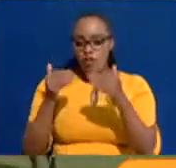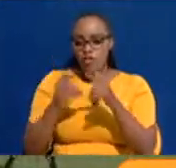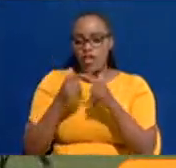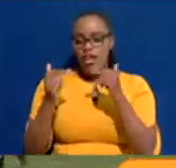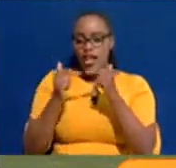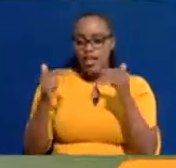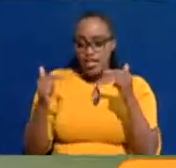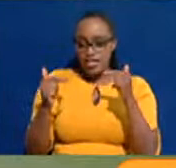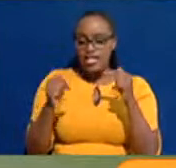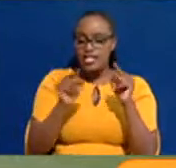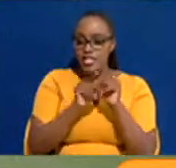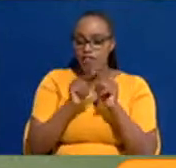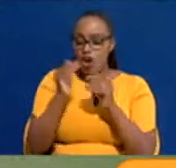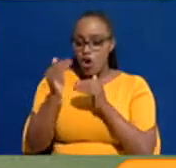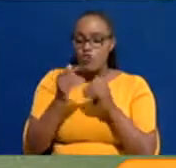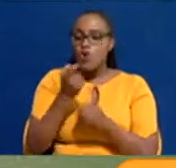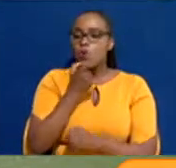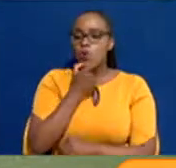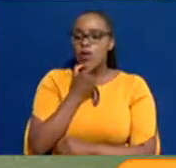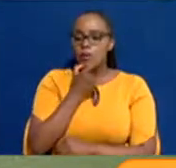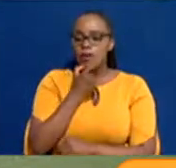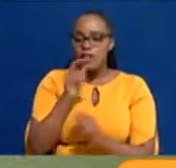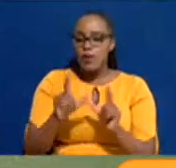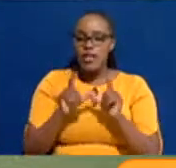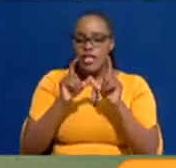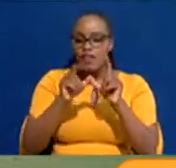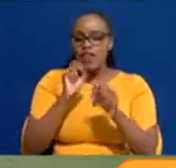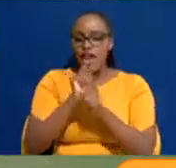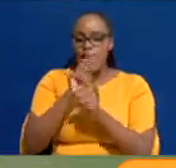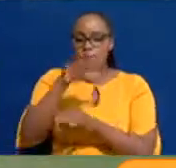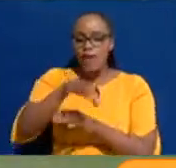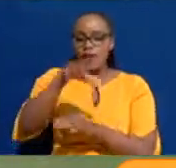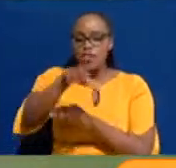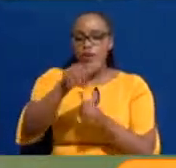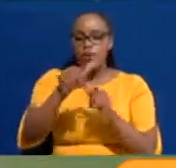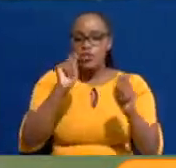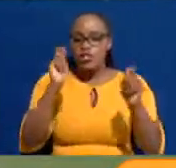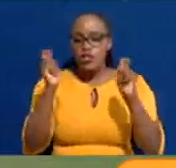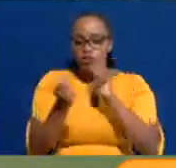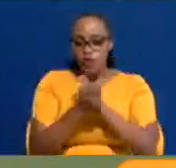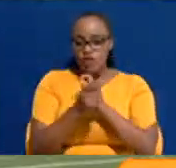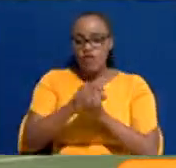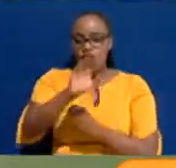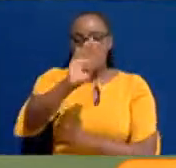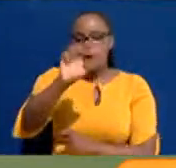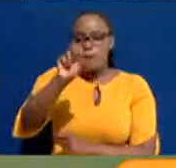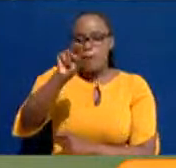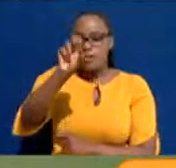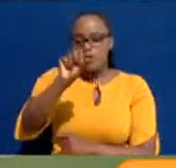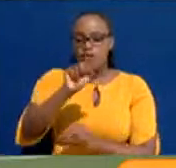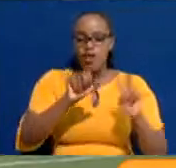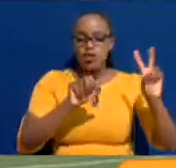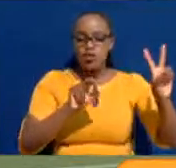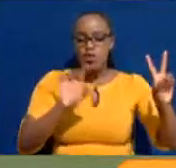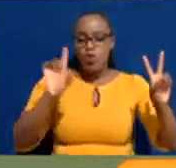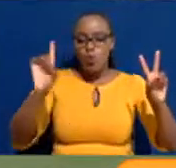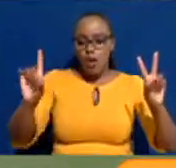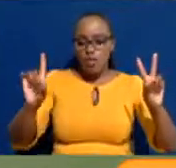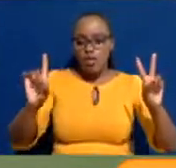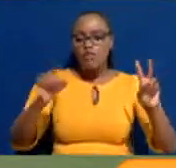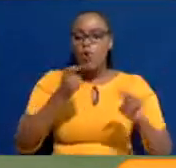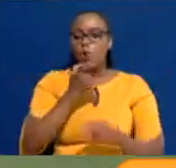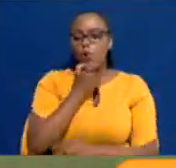against the run-on play, Gor Mahia were awarded a penalty that was converted by Benson Omala for a 2-1 win for